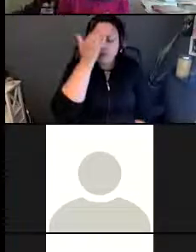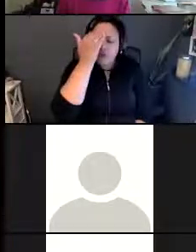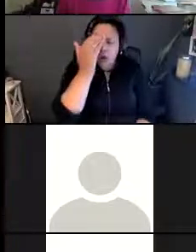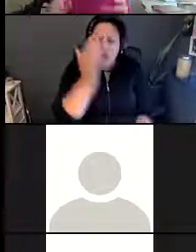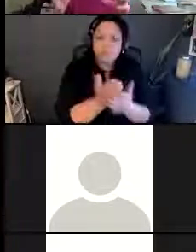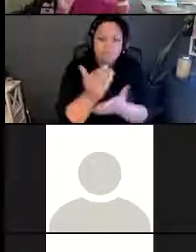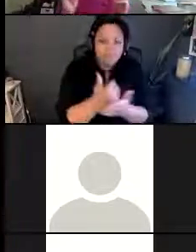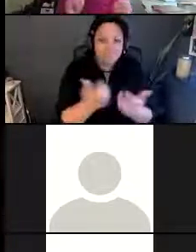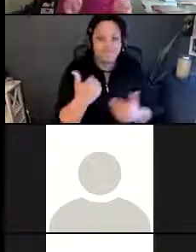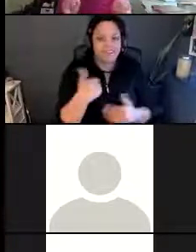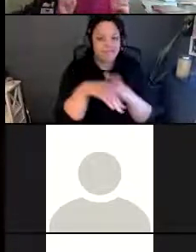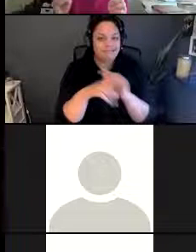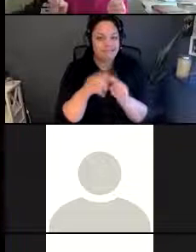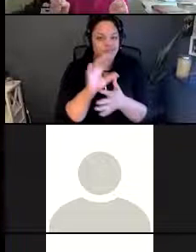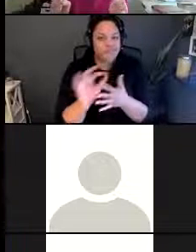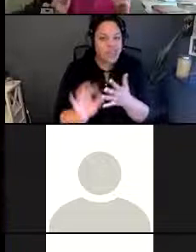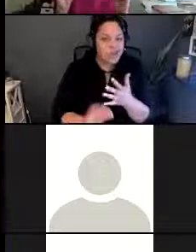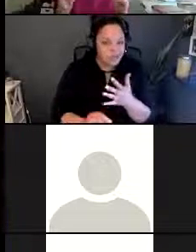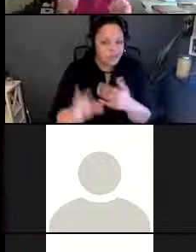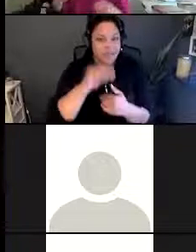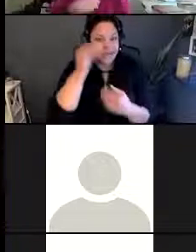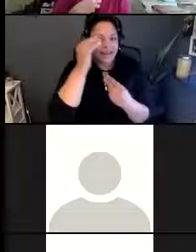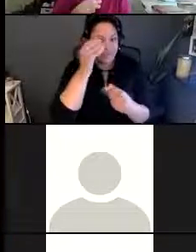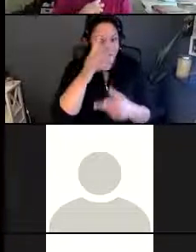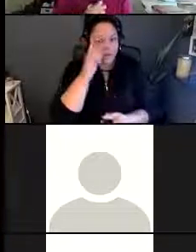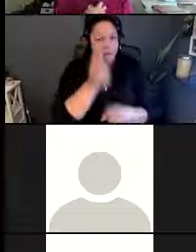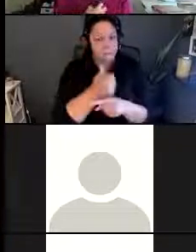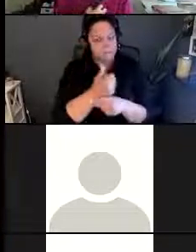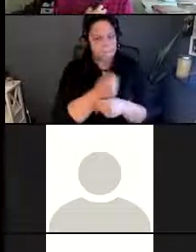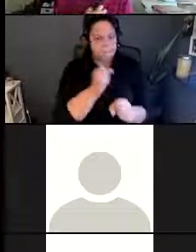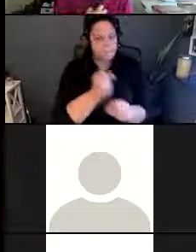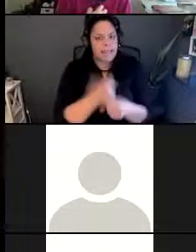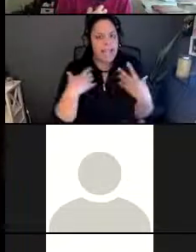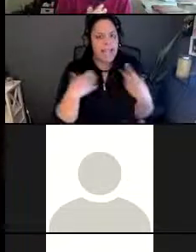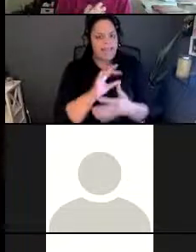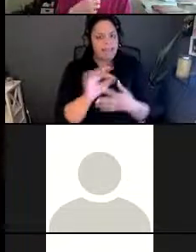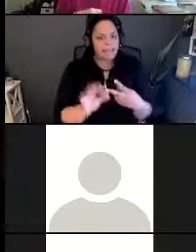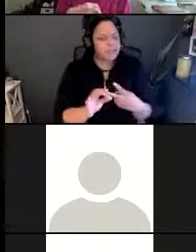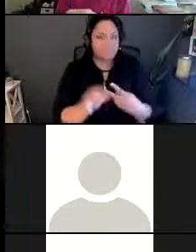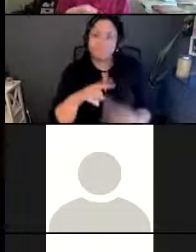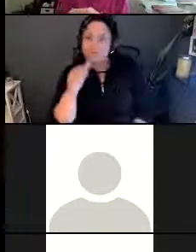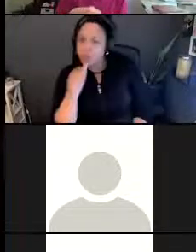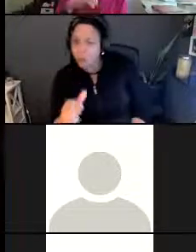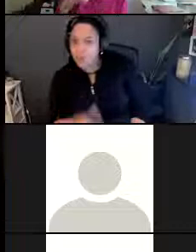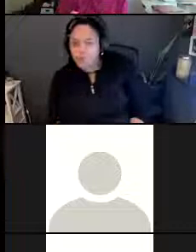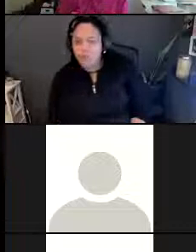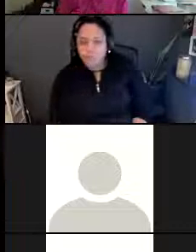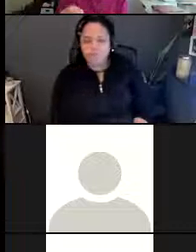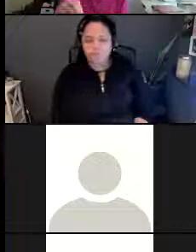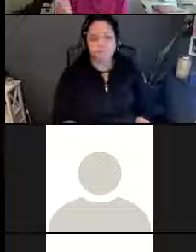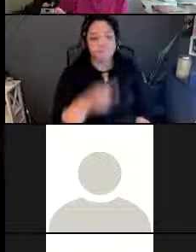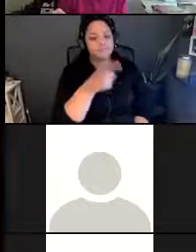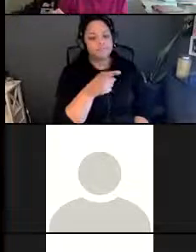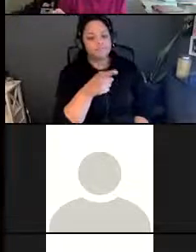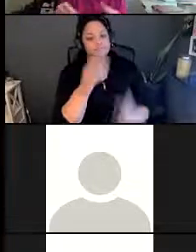options and information they need to make healthy decisions in their life. Emphasizes freedom